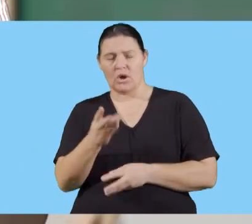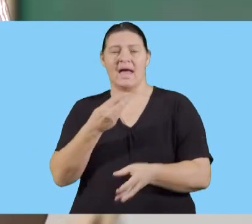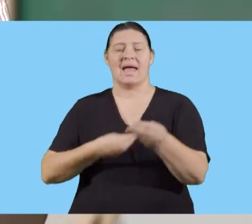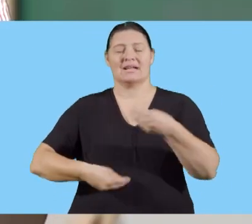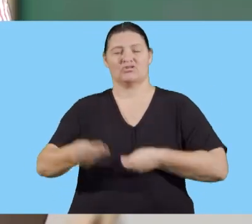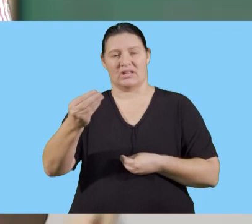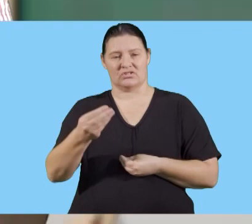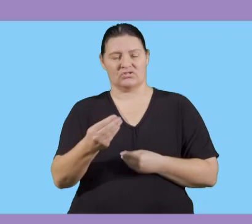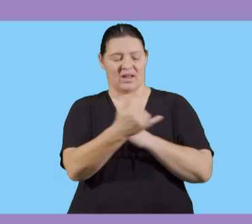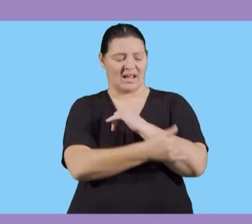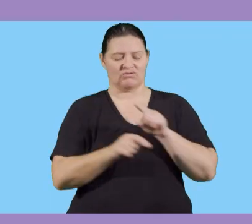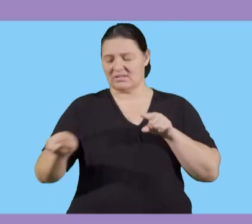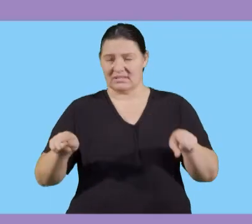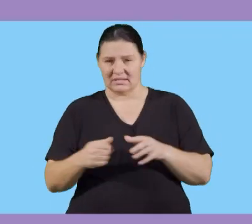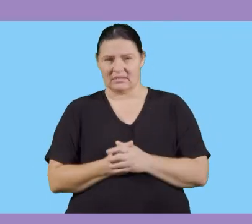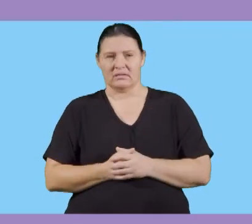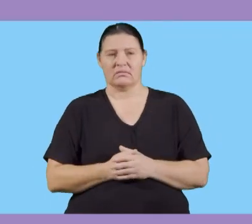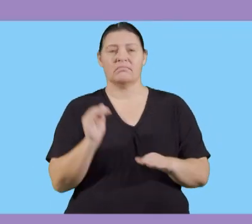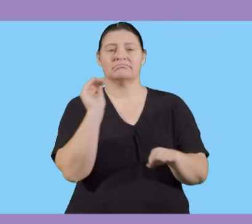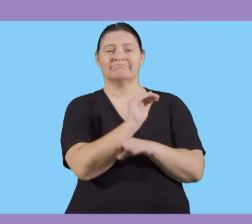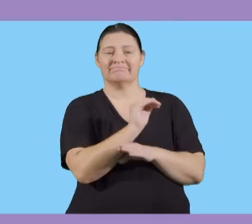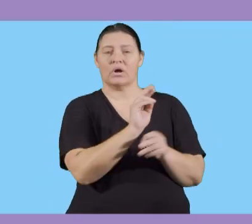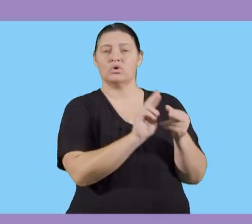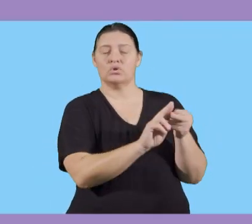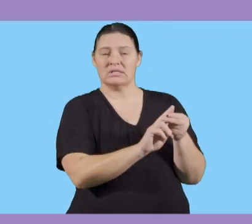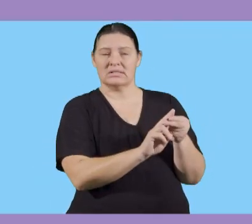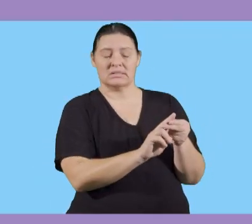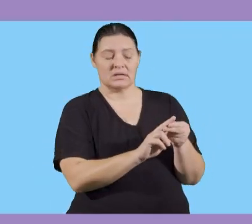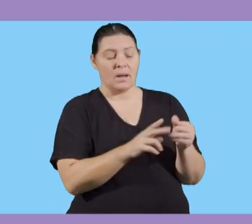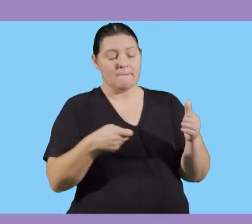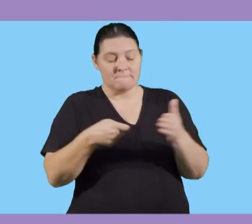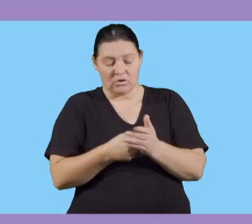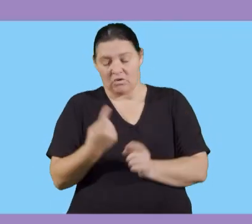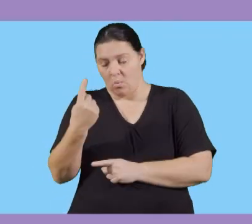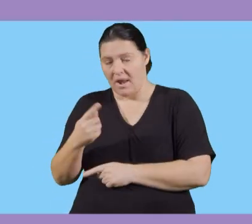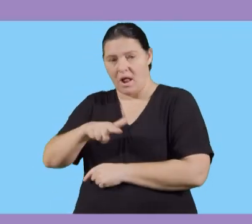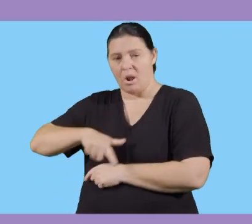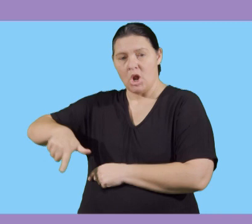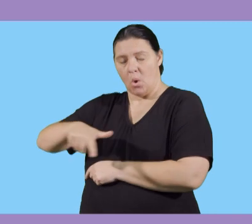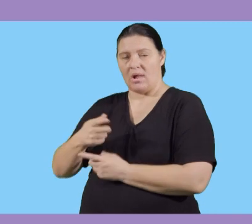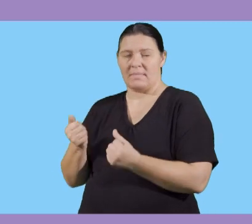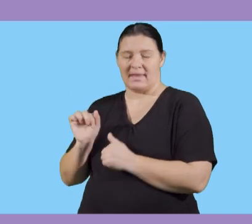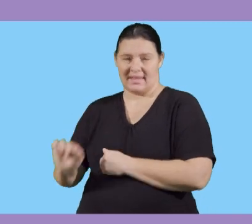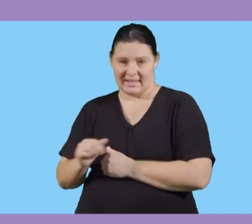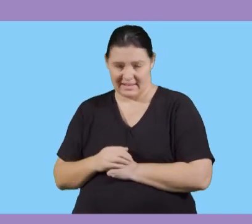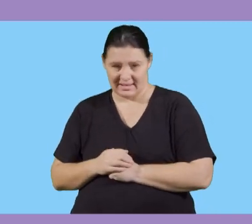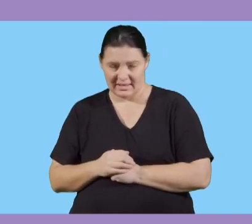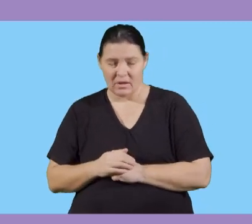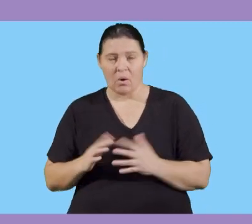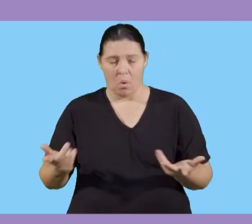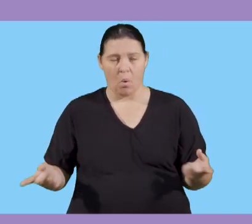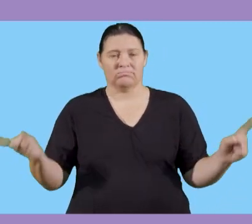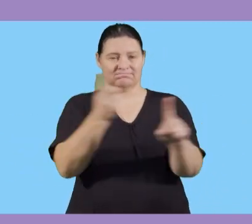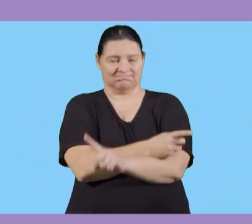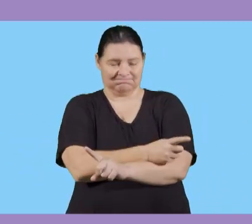is exchange rate. The number of units of a foreign currency that are bought to 1 unit of the local currency,